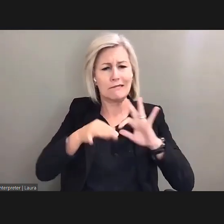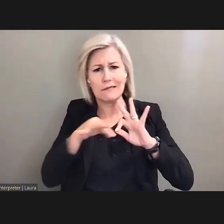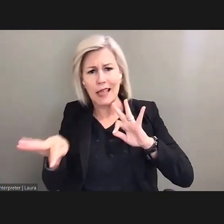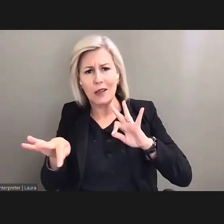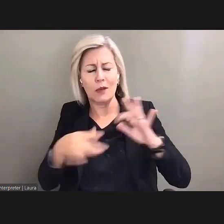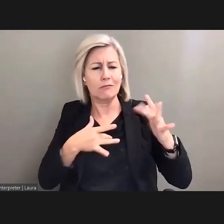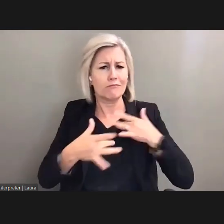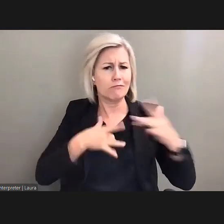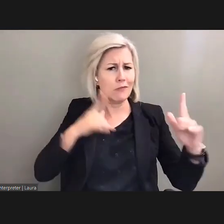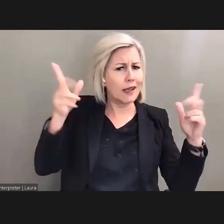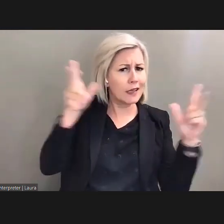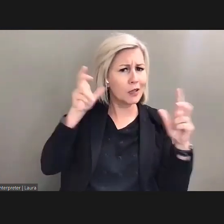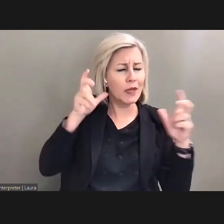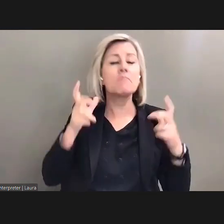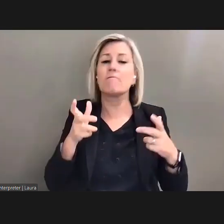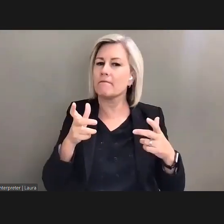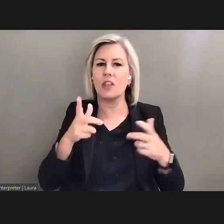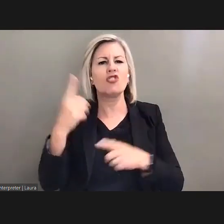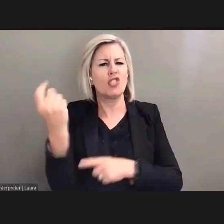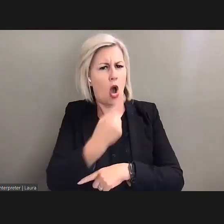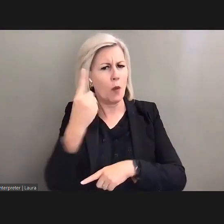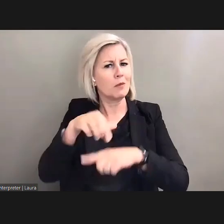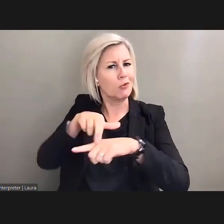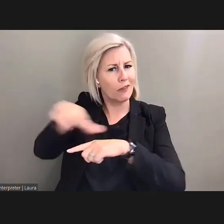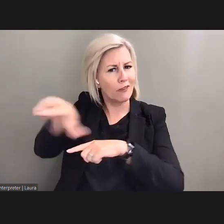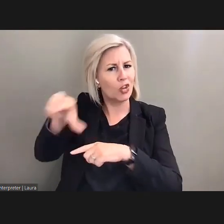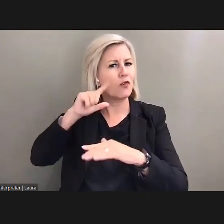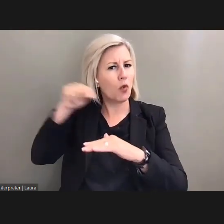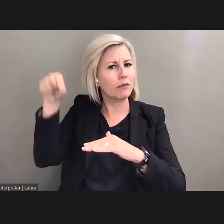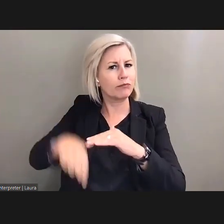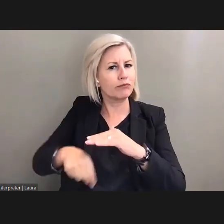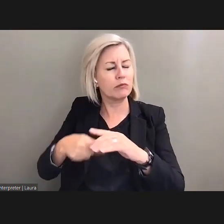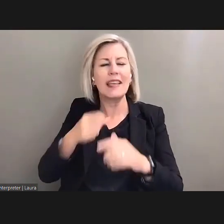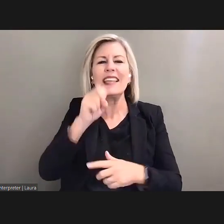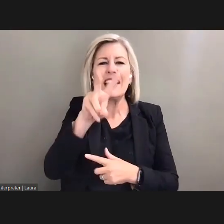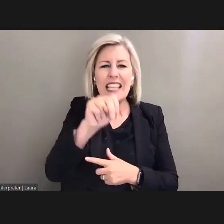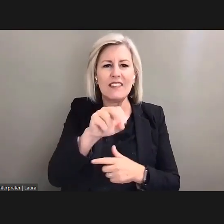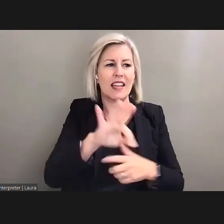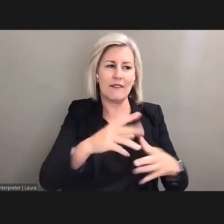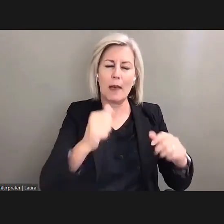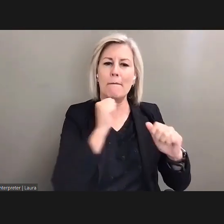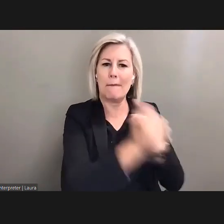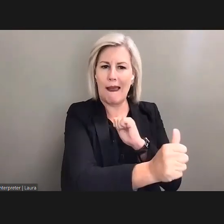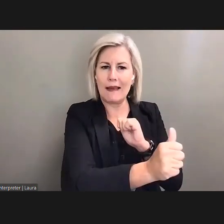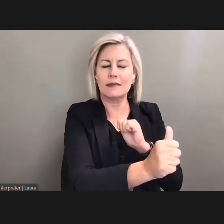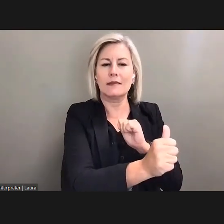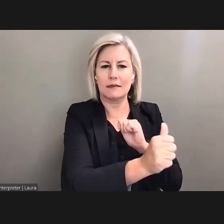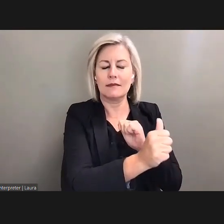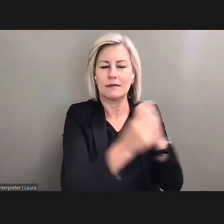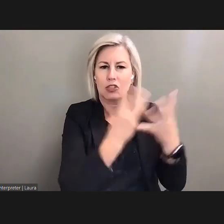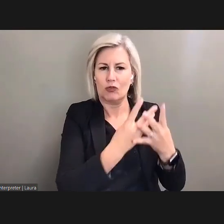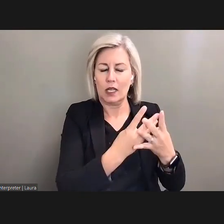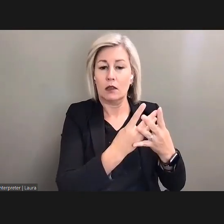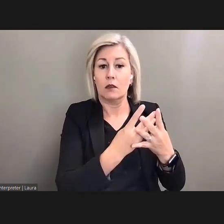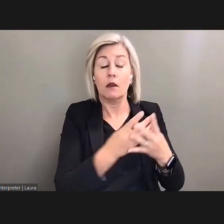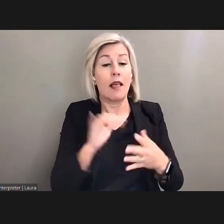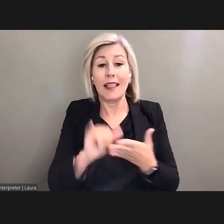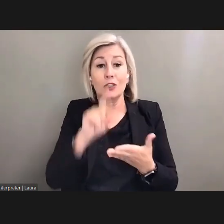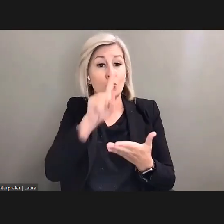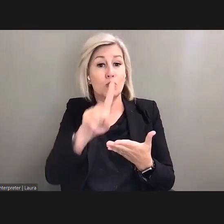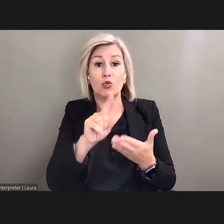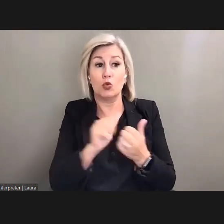referred for a more thorough evaluation, even if the child passed the hearing screening. And that's true even with the